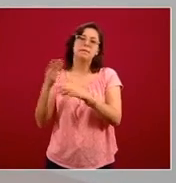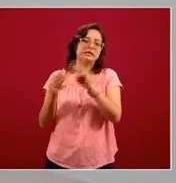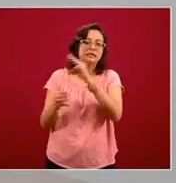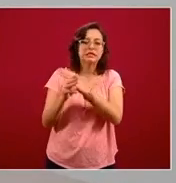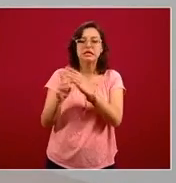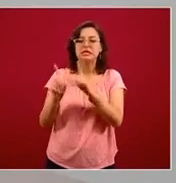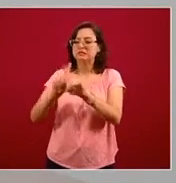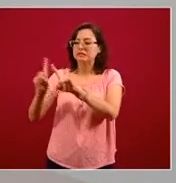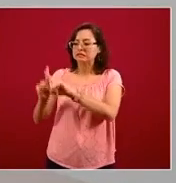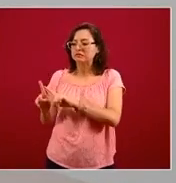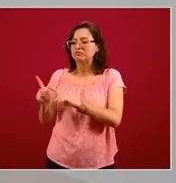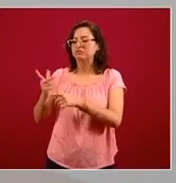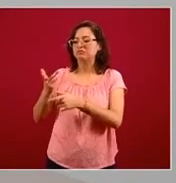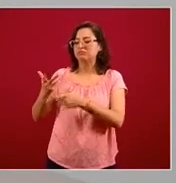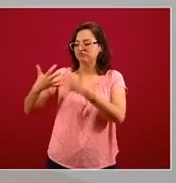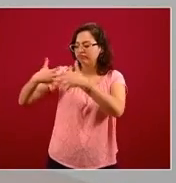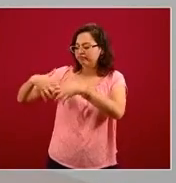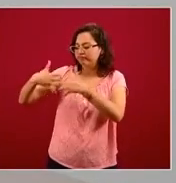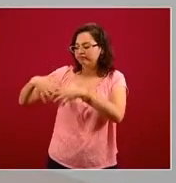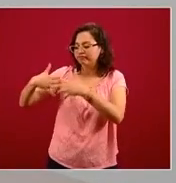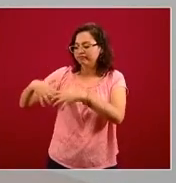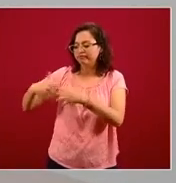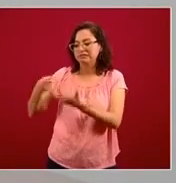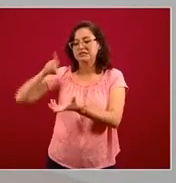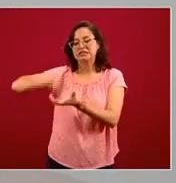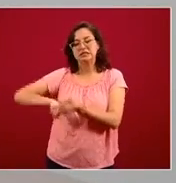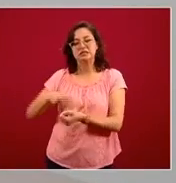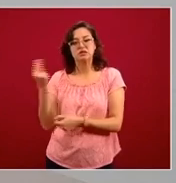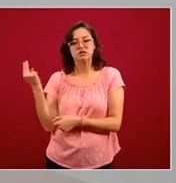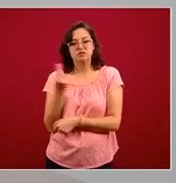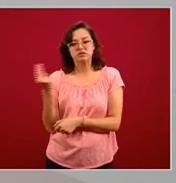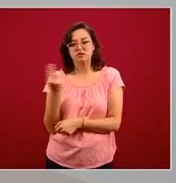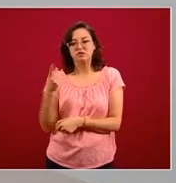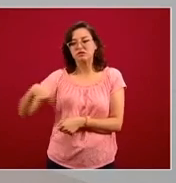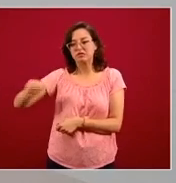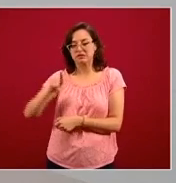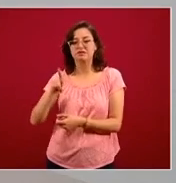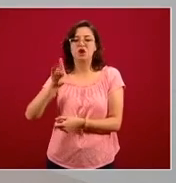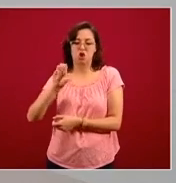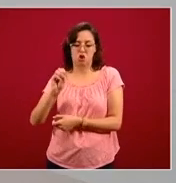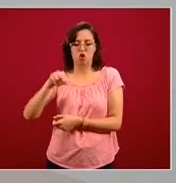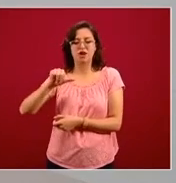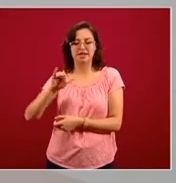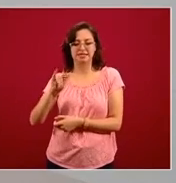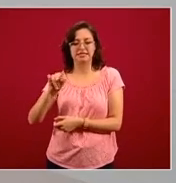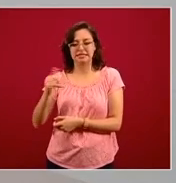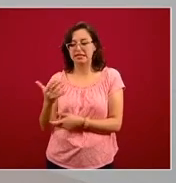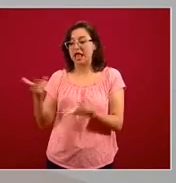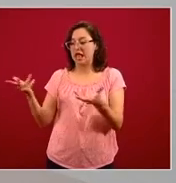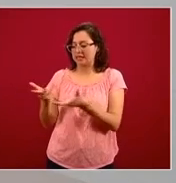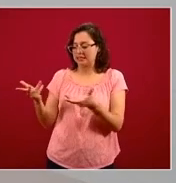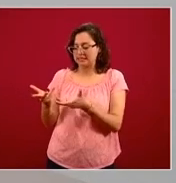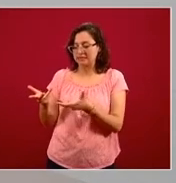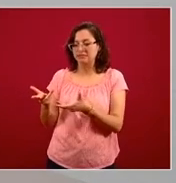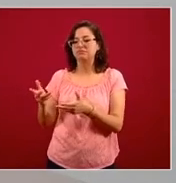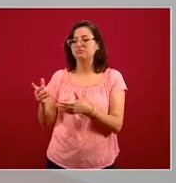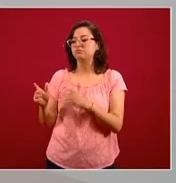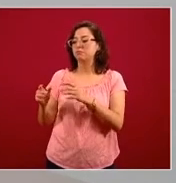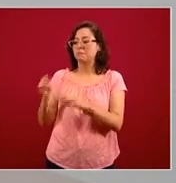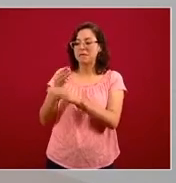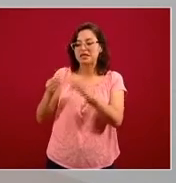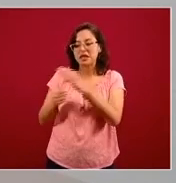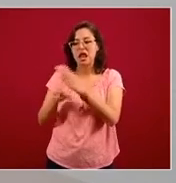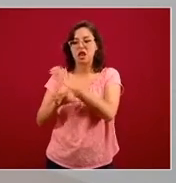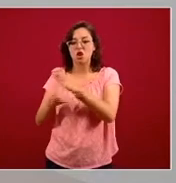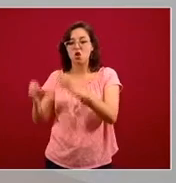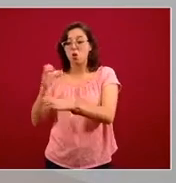for getting the parts and putting them together, and those are going to be put together at public research institutions. But